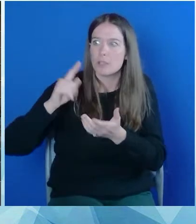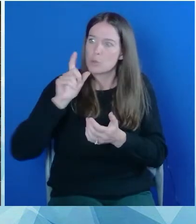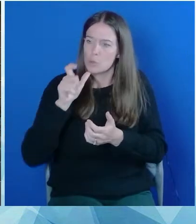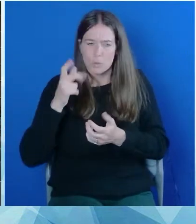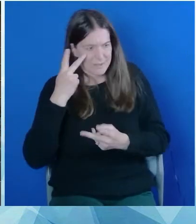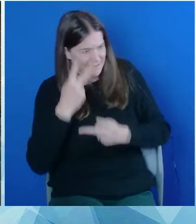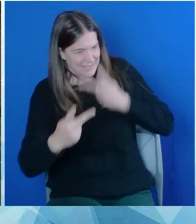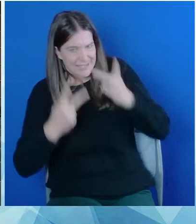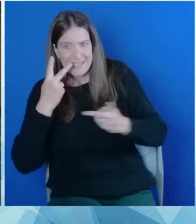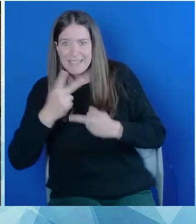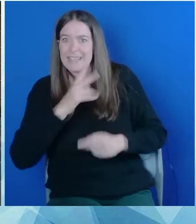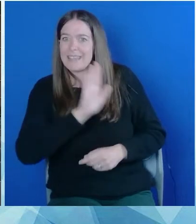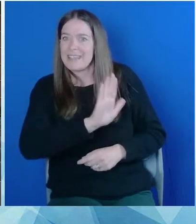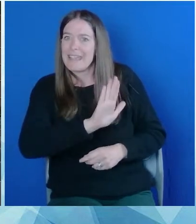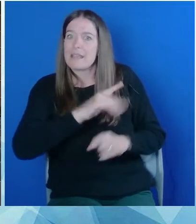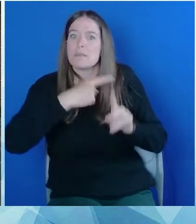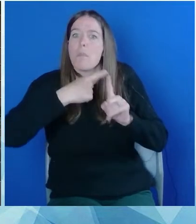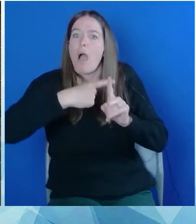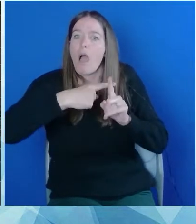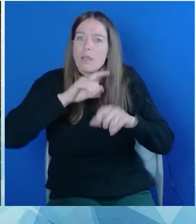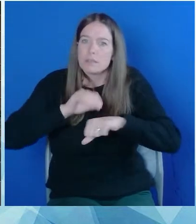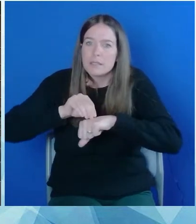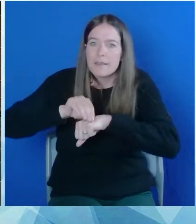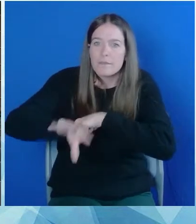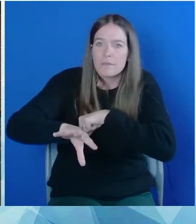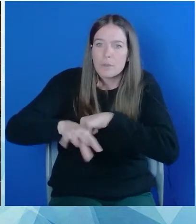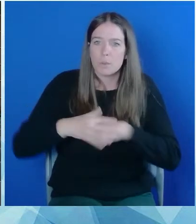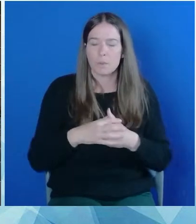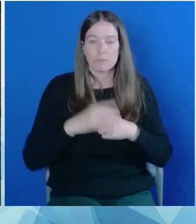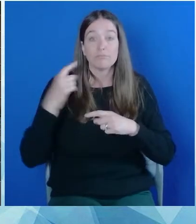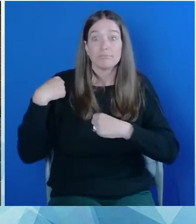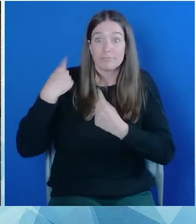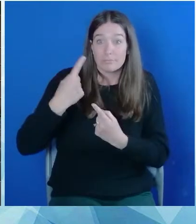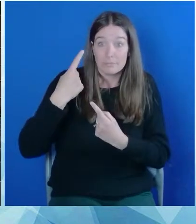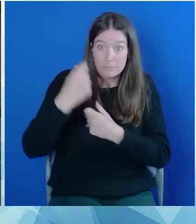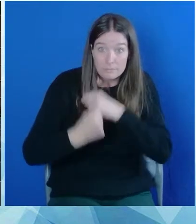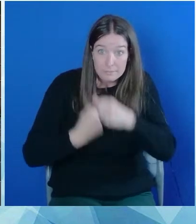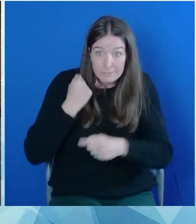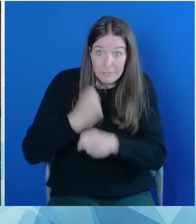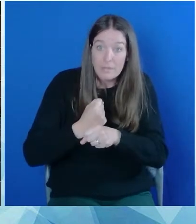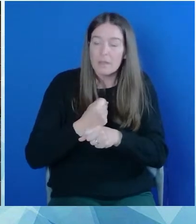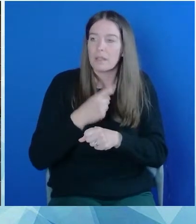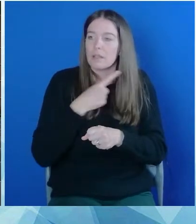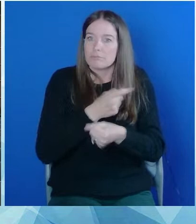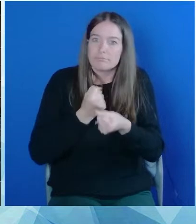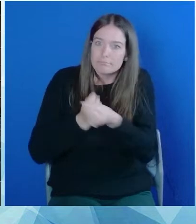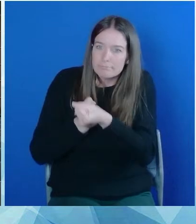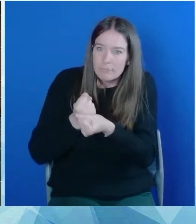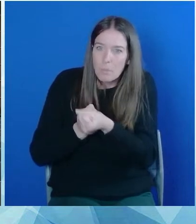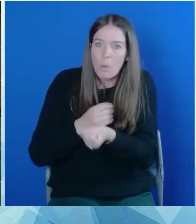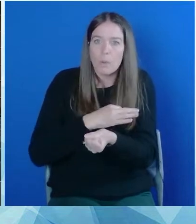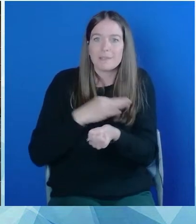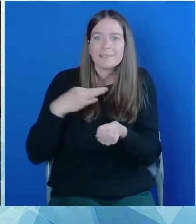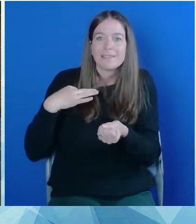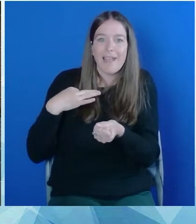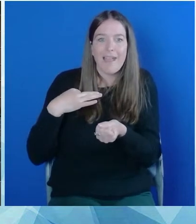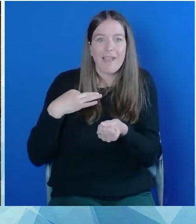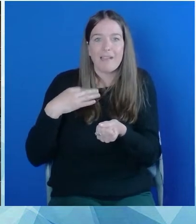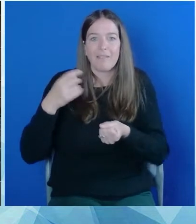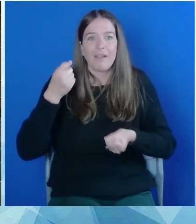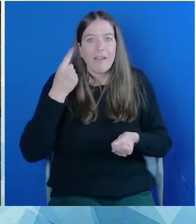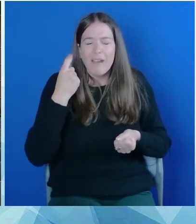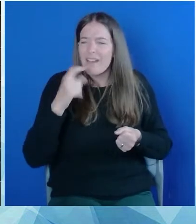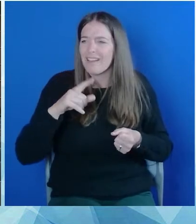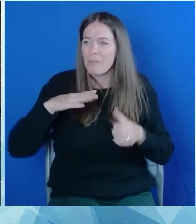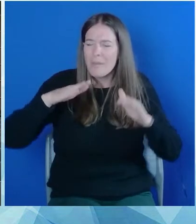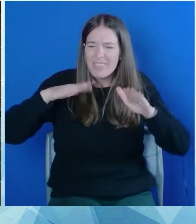year, the administration has appropriated staff from the Itinerant program for their own use. They did not do their due diligence in finding out